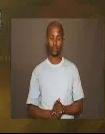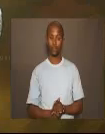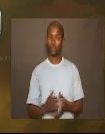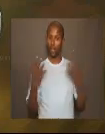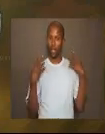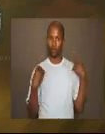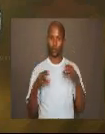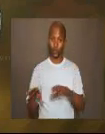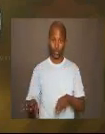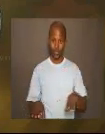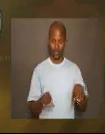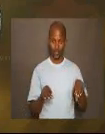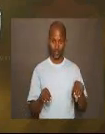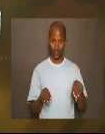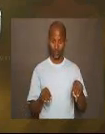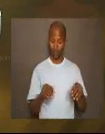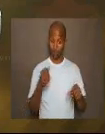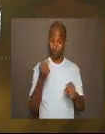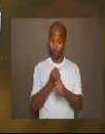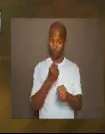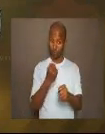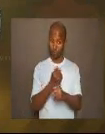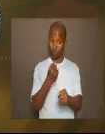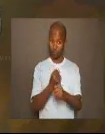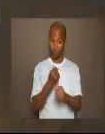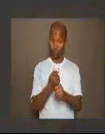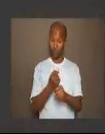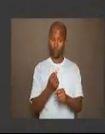Hello, students. Did you manage to decide?